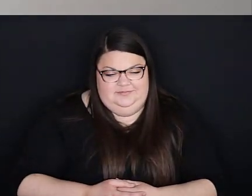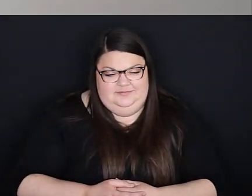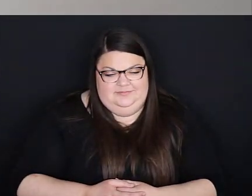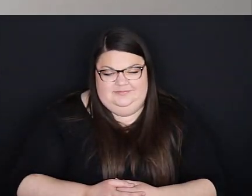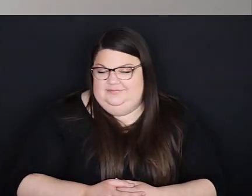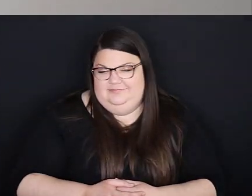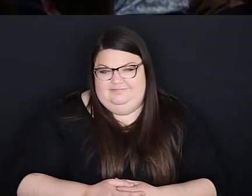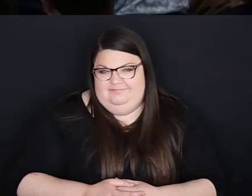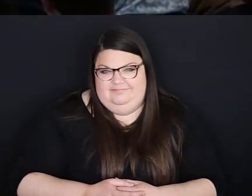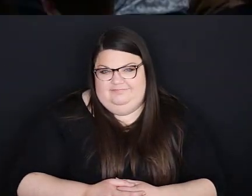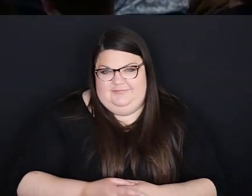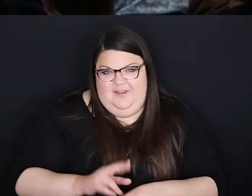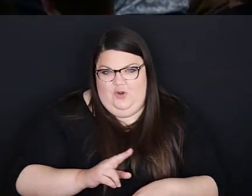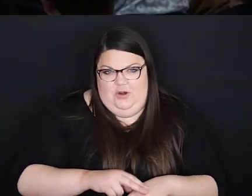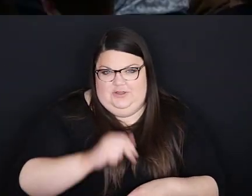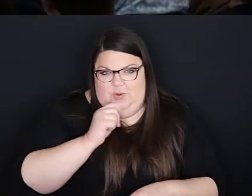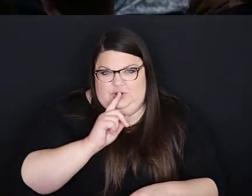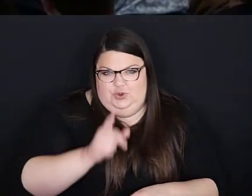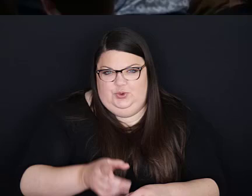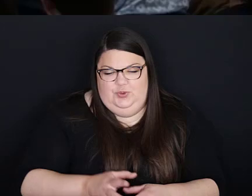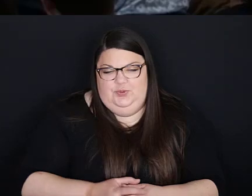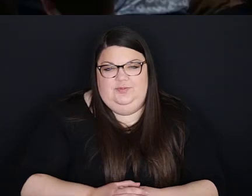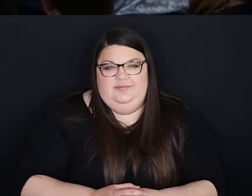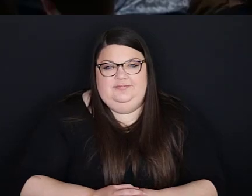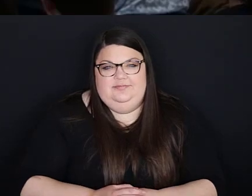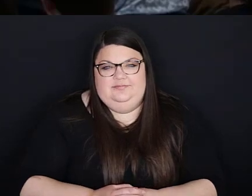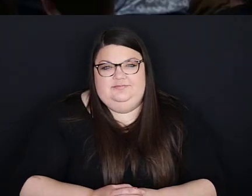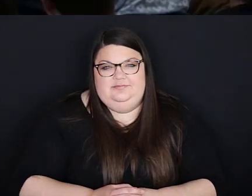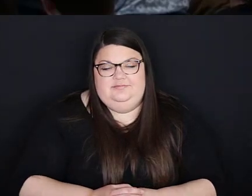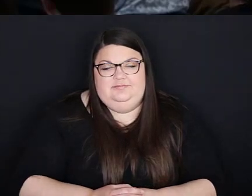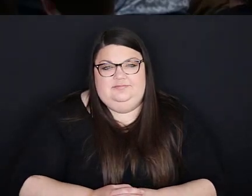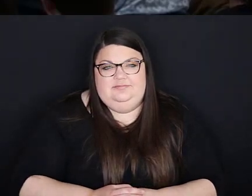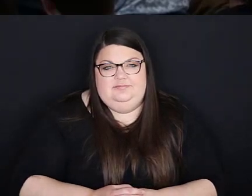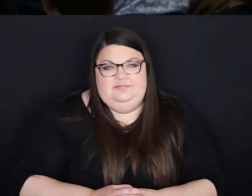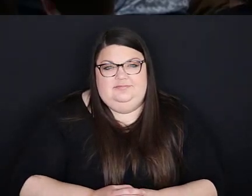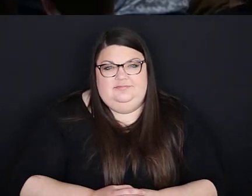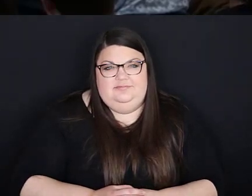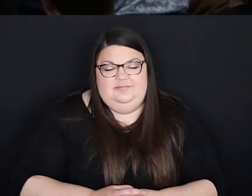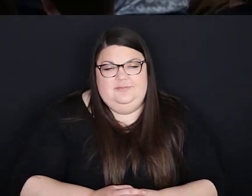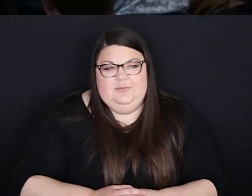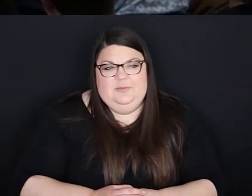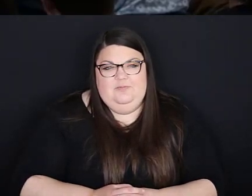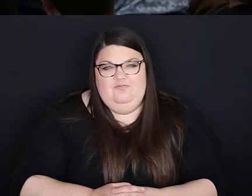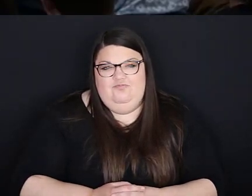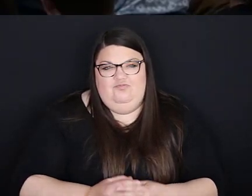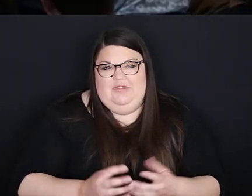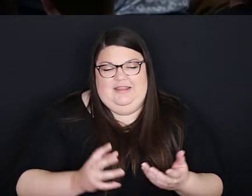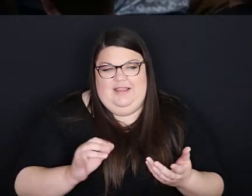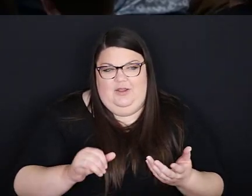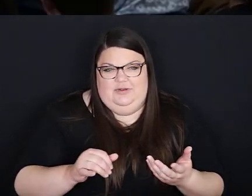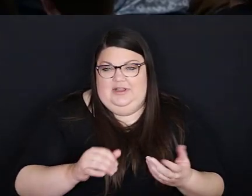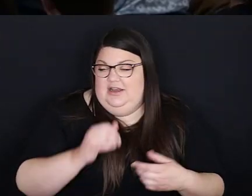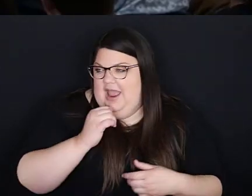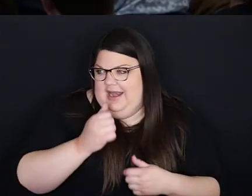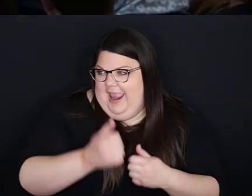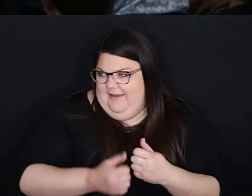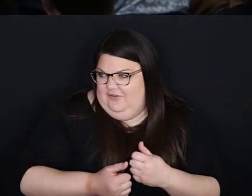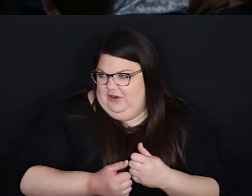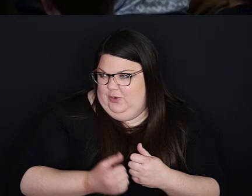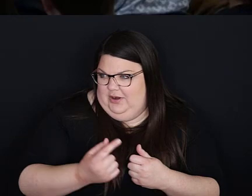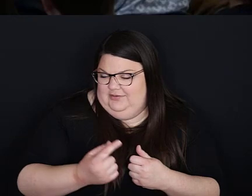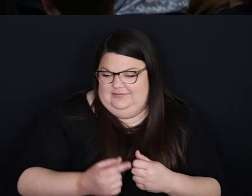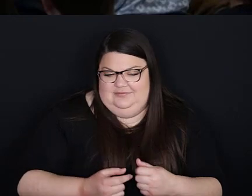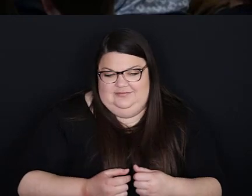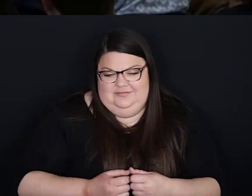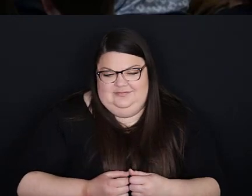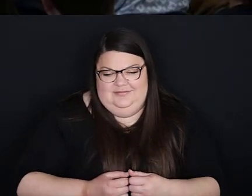And it wasn't, of course, true. It was not every man.